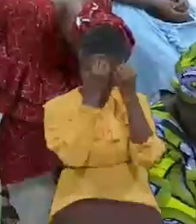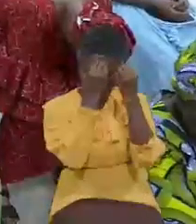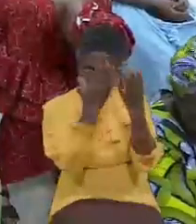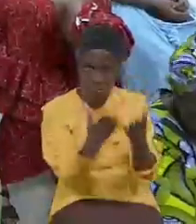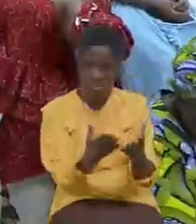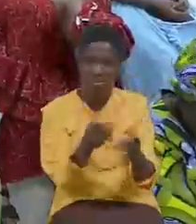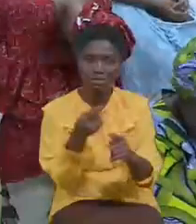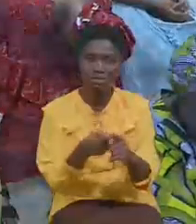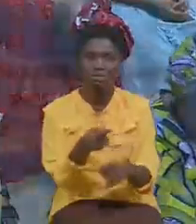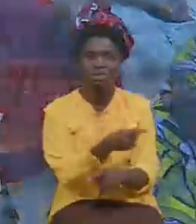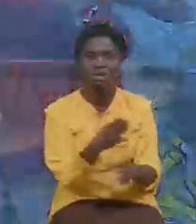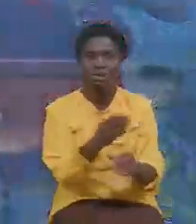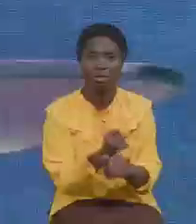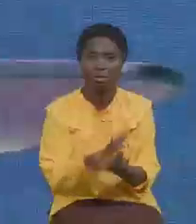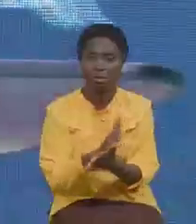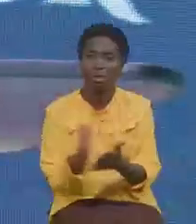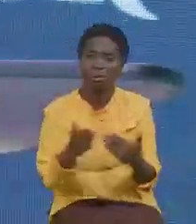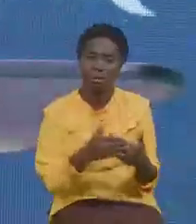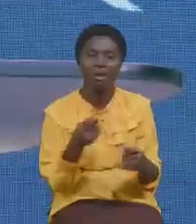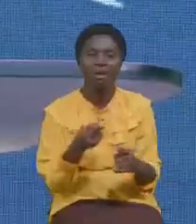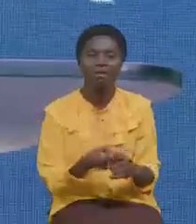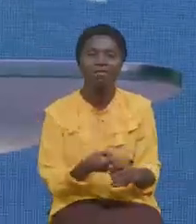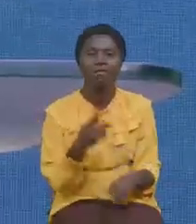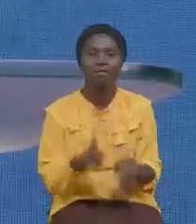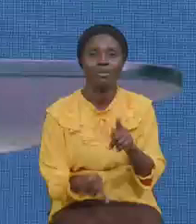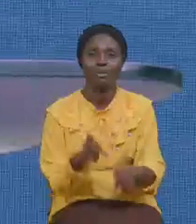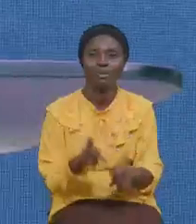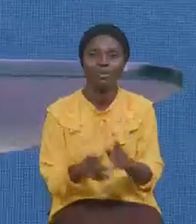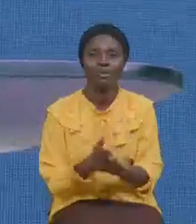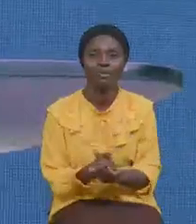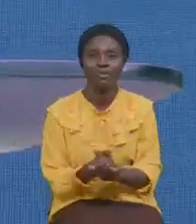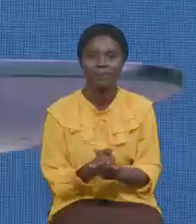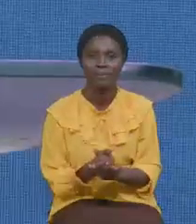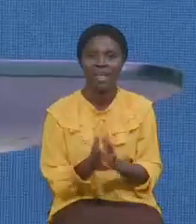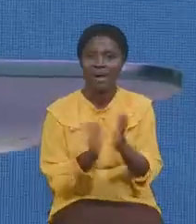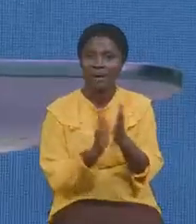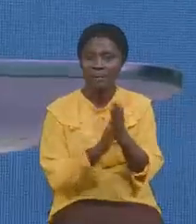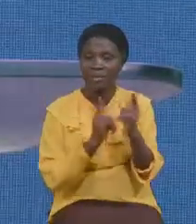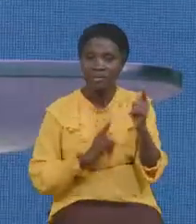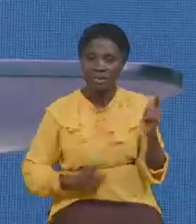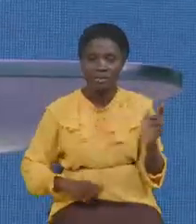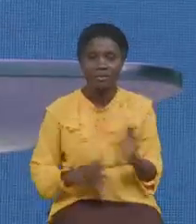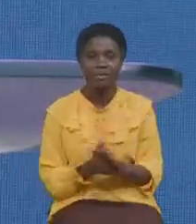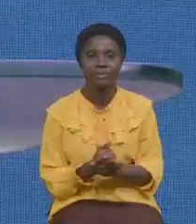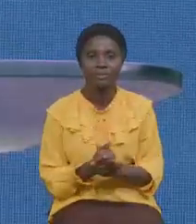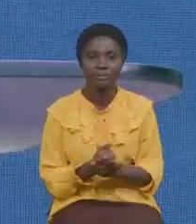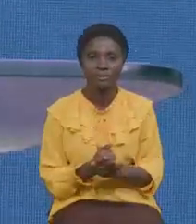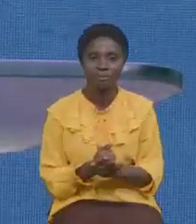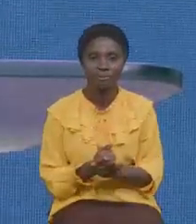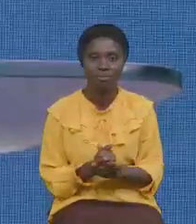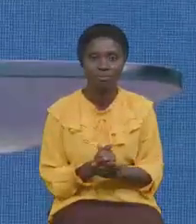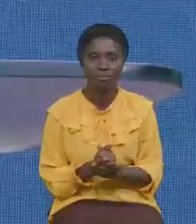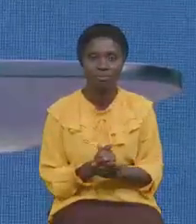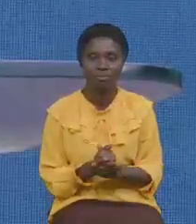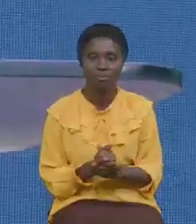from the people. Praise the Lord. Are you true,